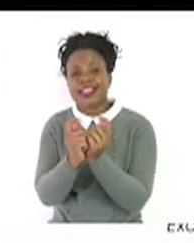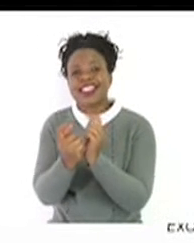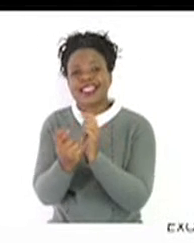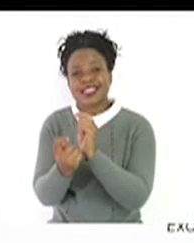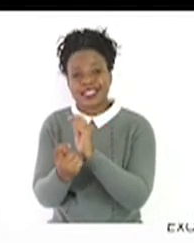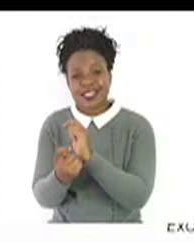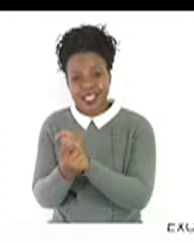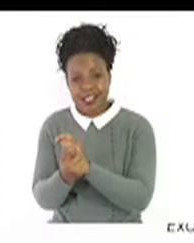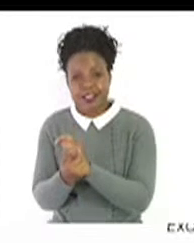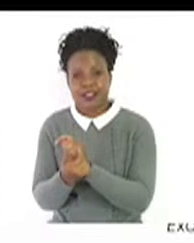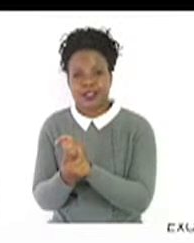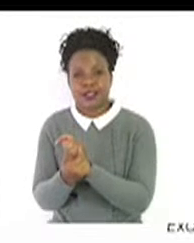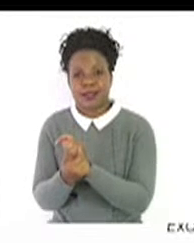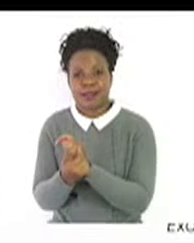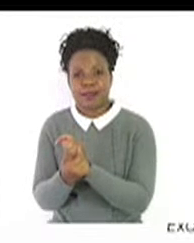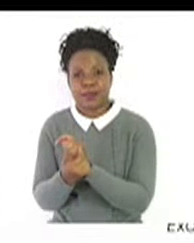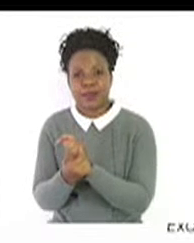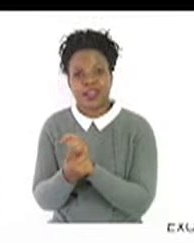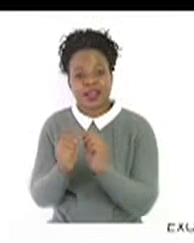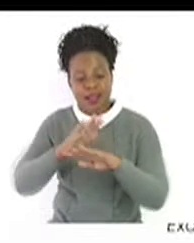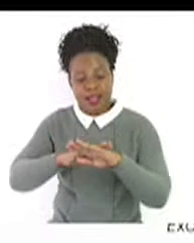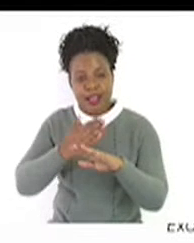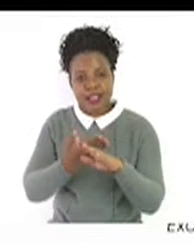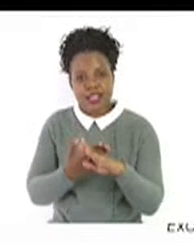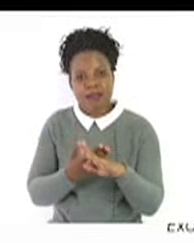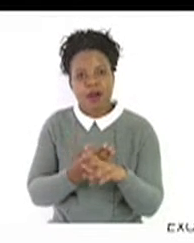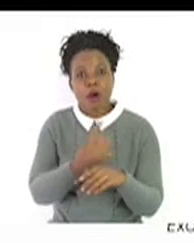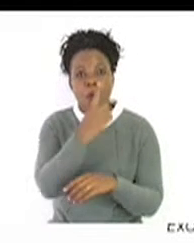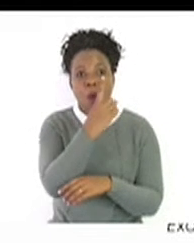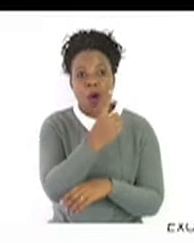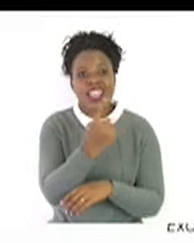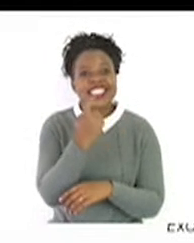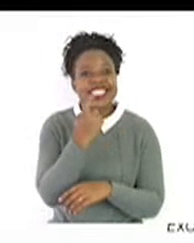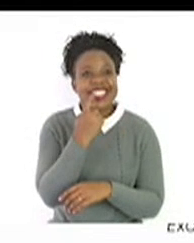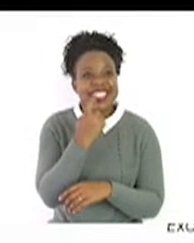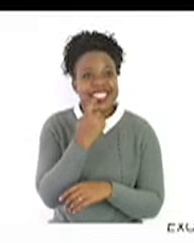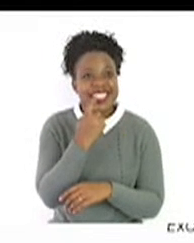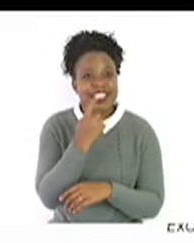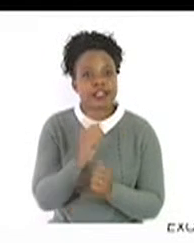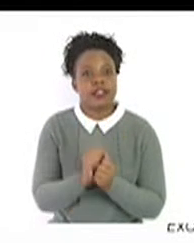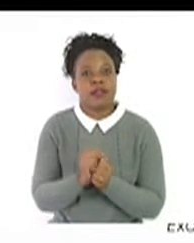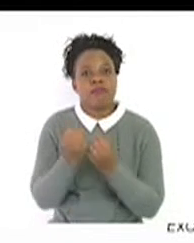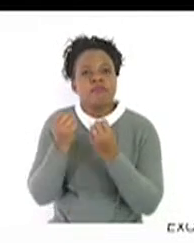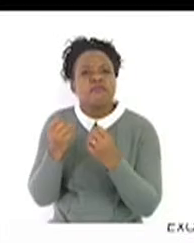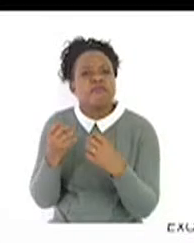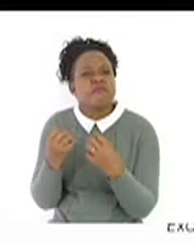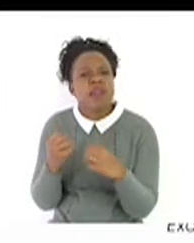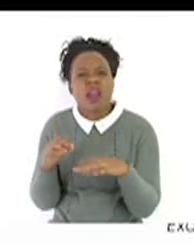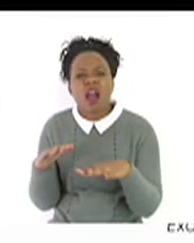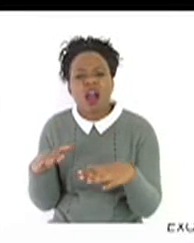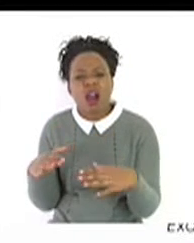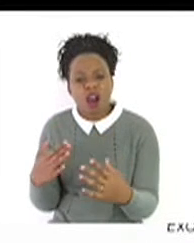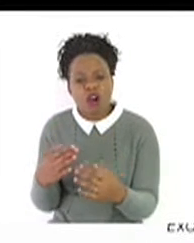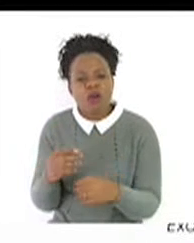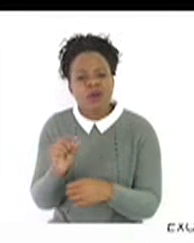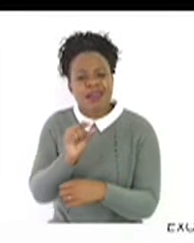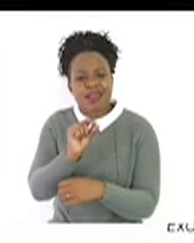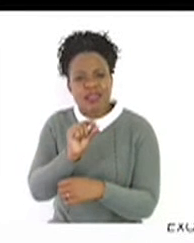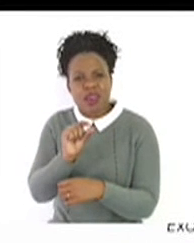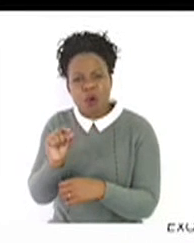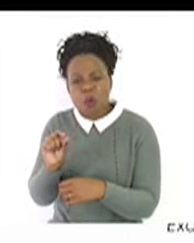tooth, tooth, one tooth. If there are many, we don't add